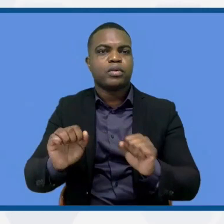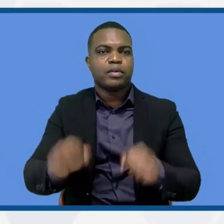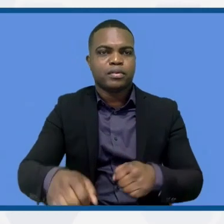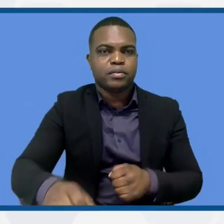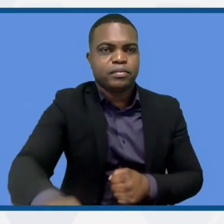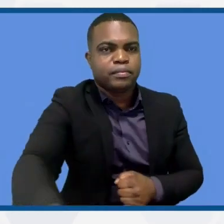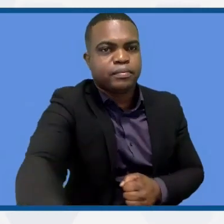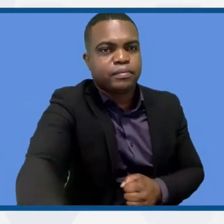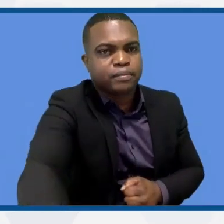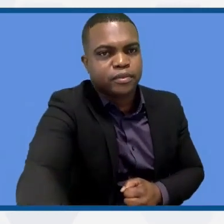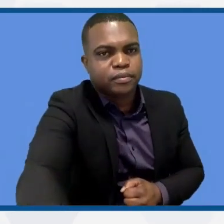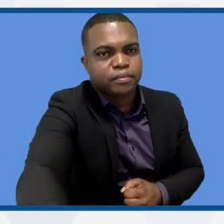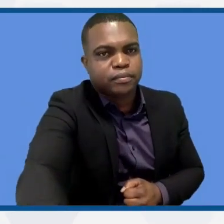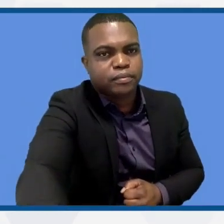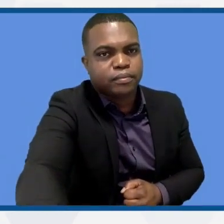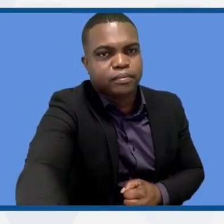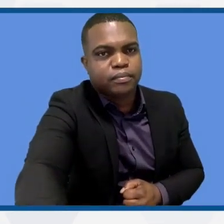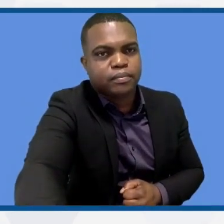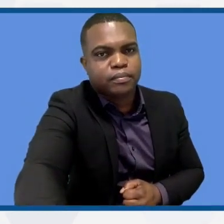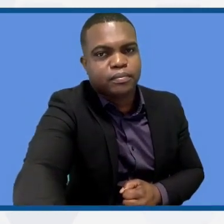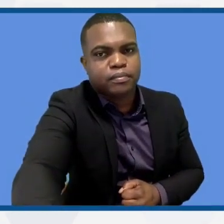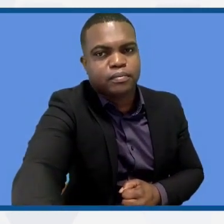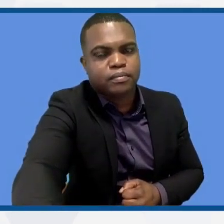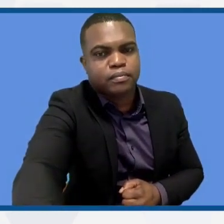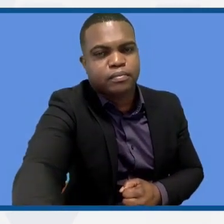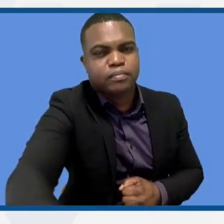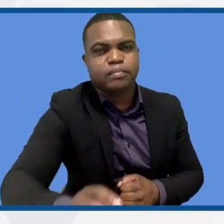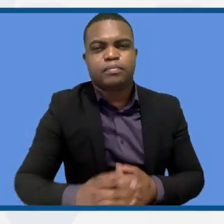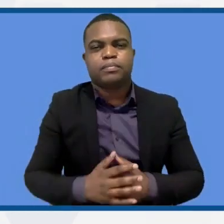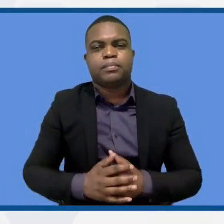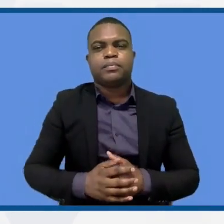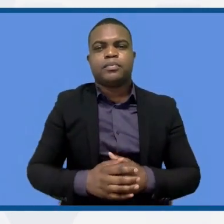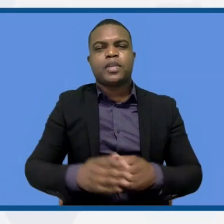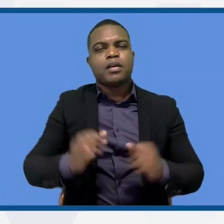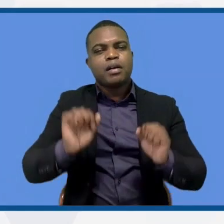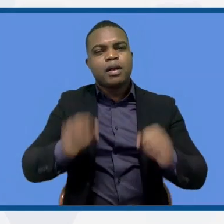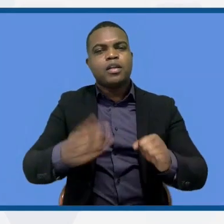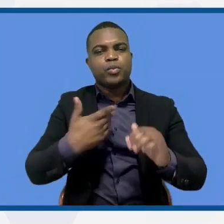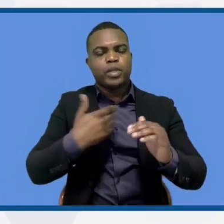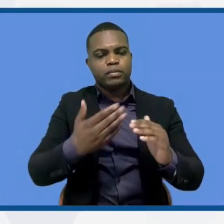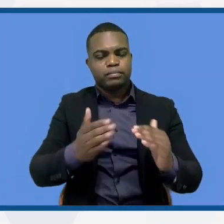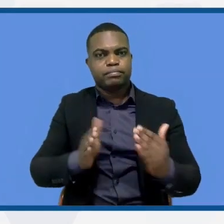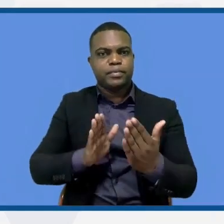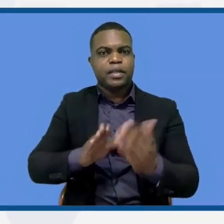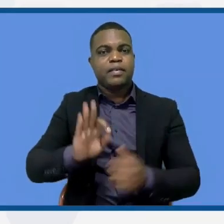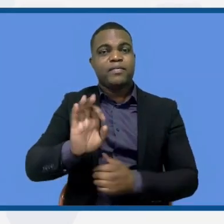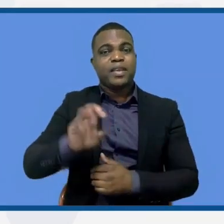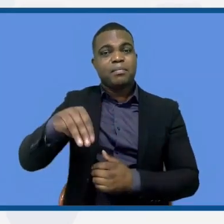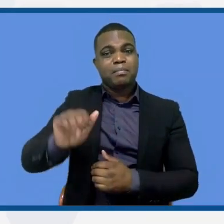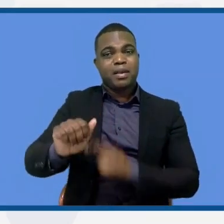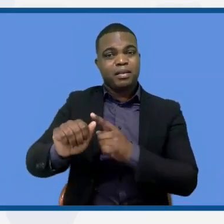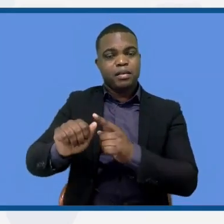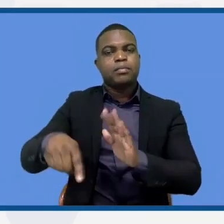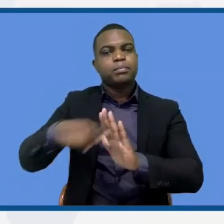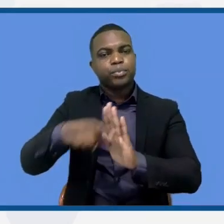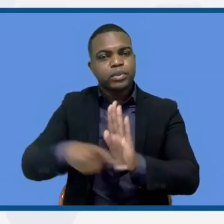every federal investment, whether it's a building that the government sits in or it's a project that government dollars are going into,